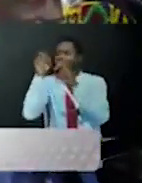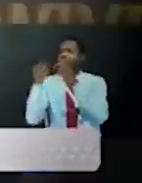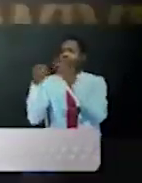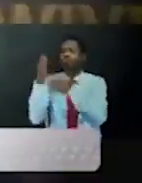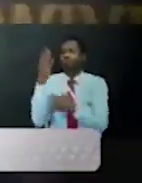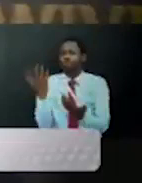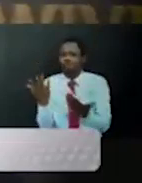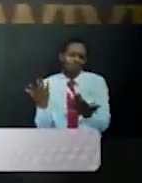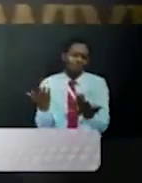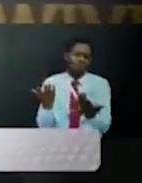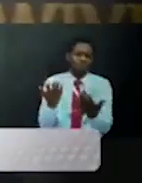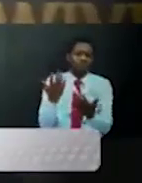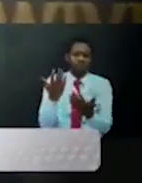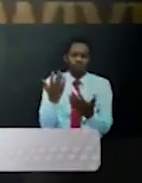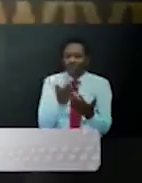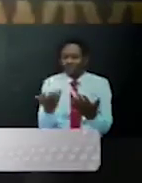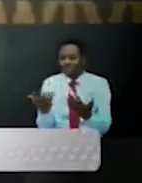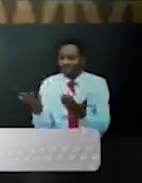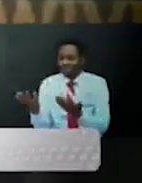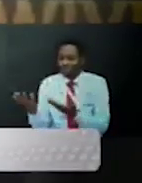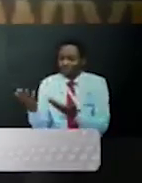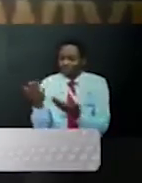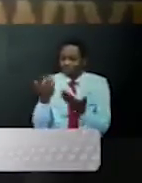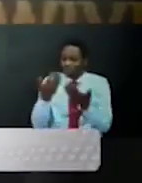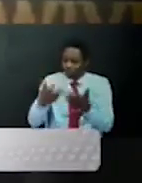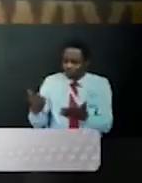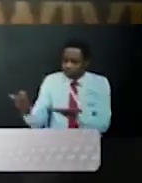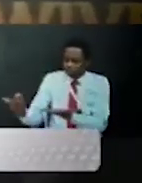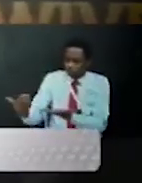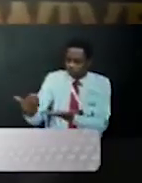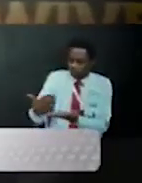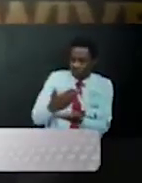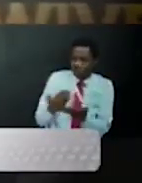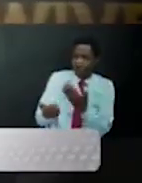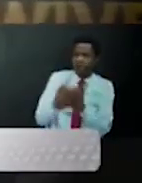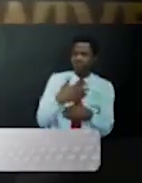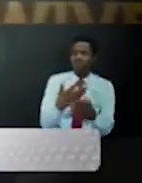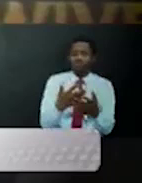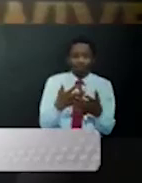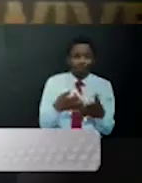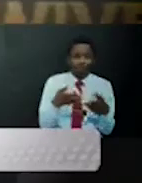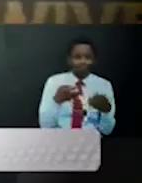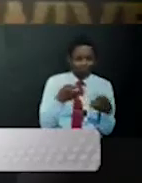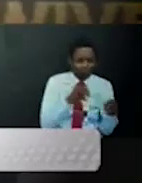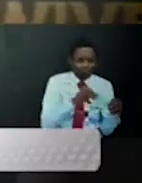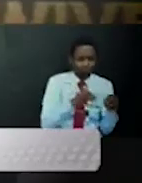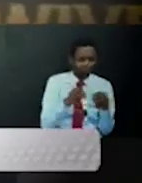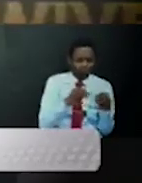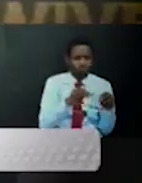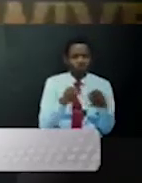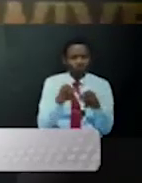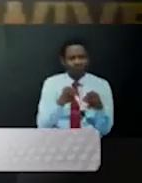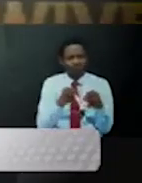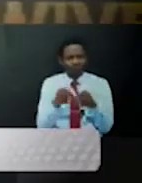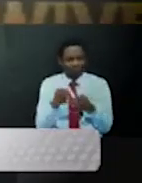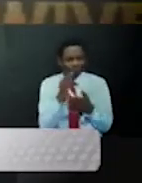the things that they can recover. Then, whilst they were going, some of the young men said they